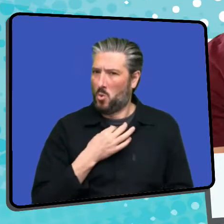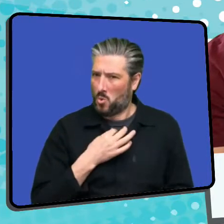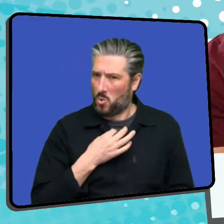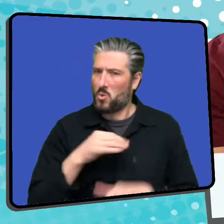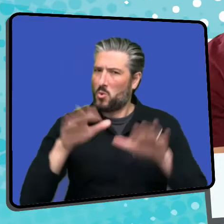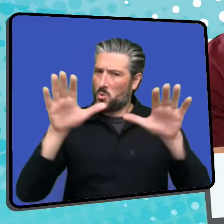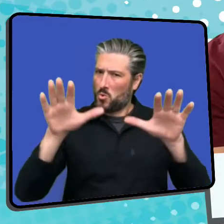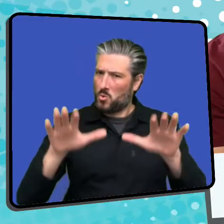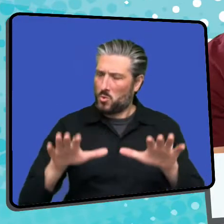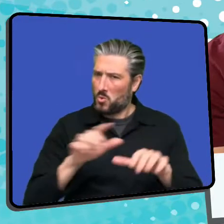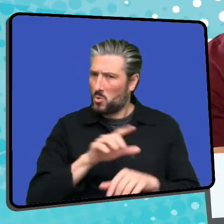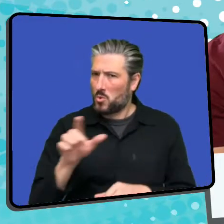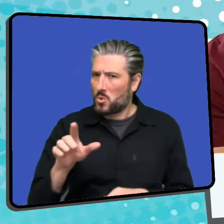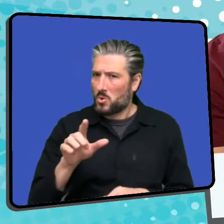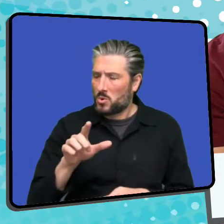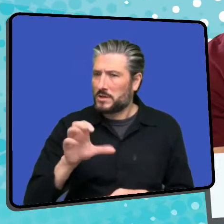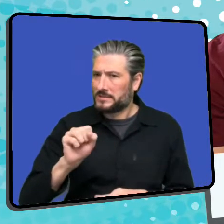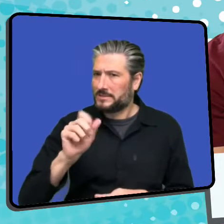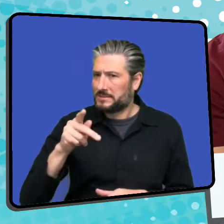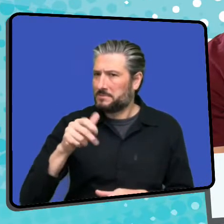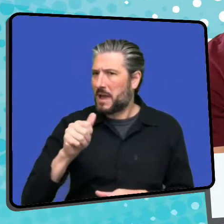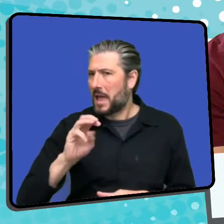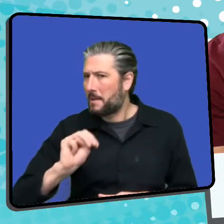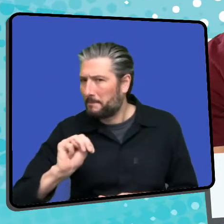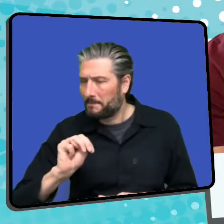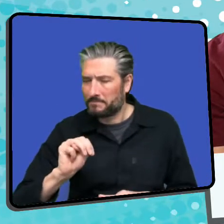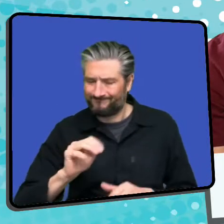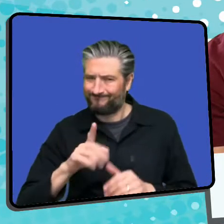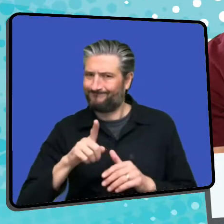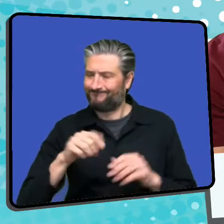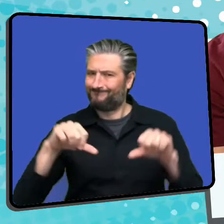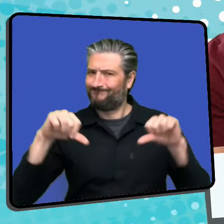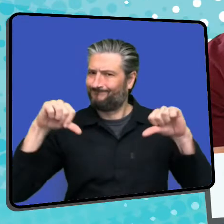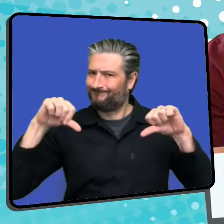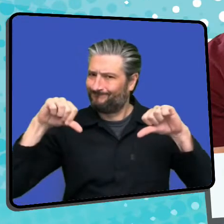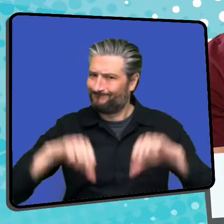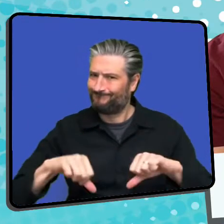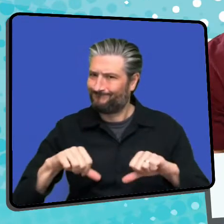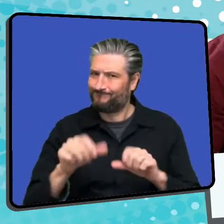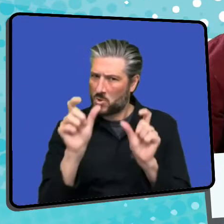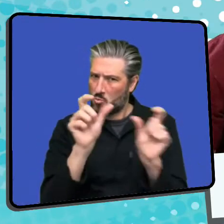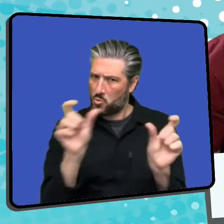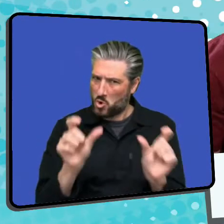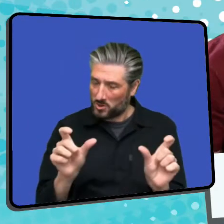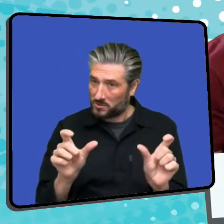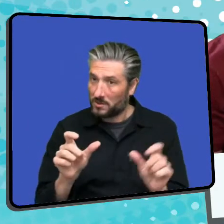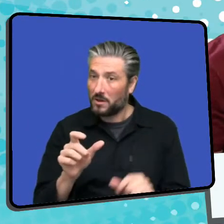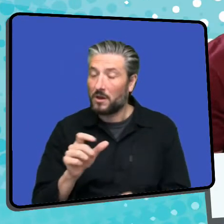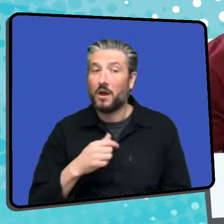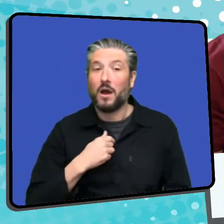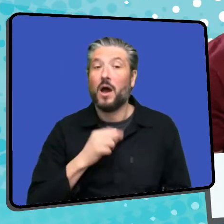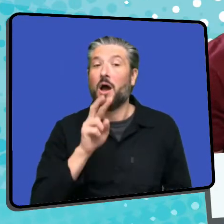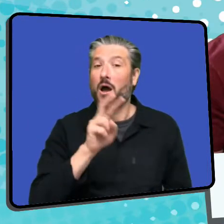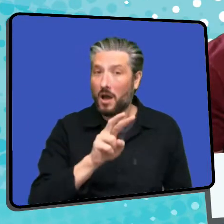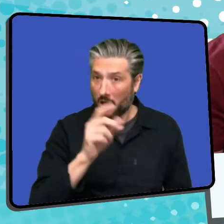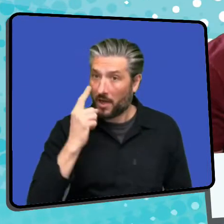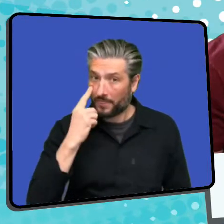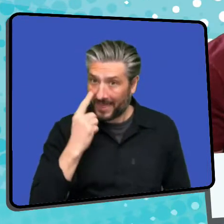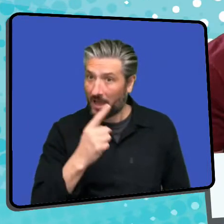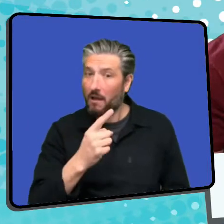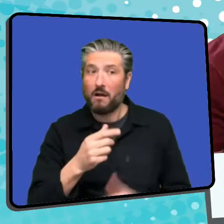we're talking about the statements that have been intentionally produced to sound truthful, and mainly